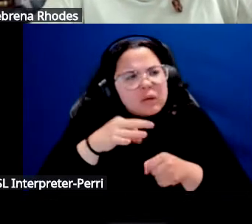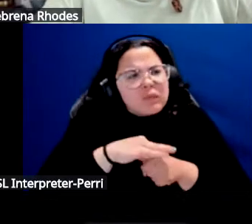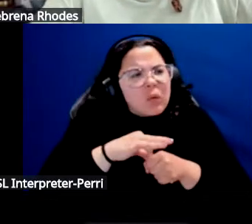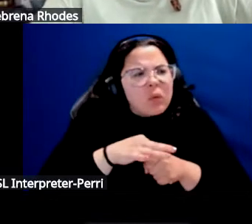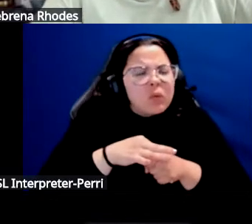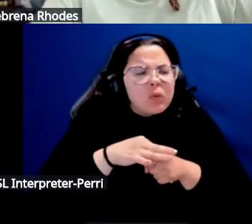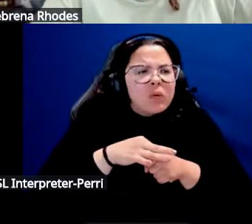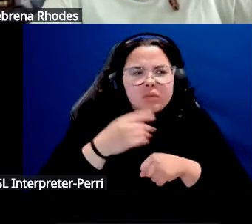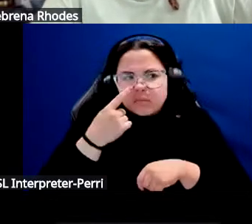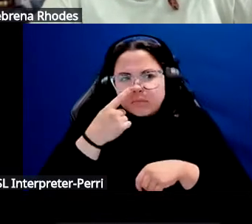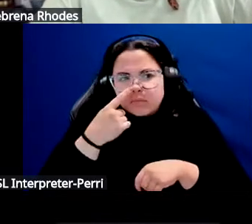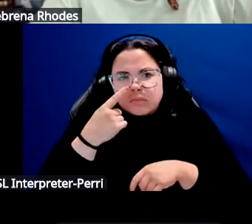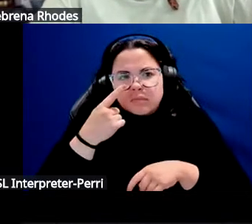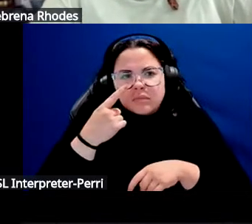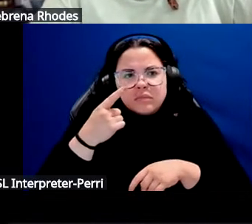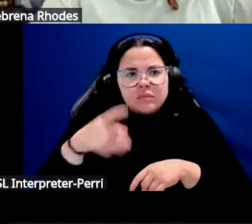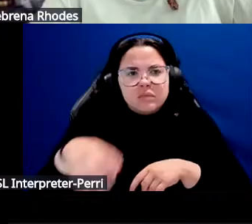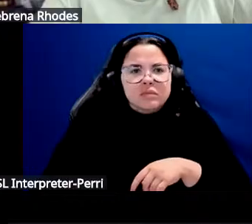the top line.